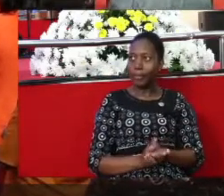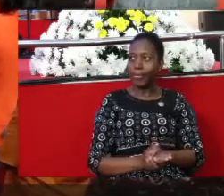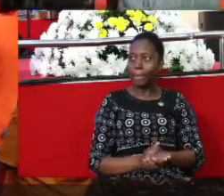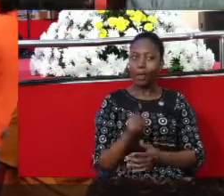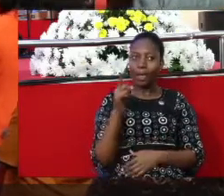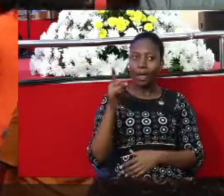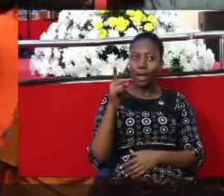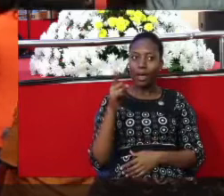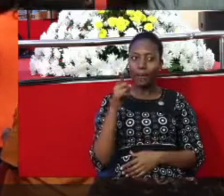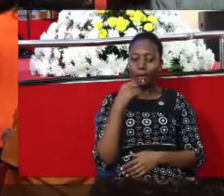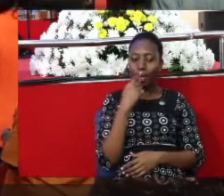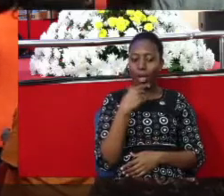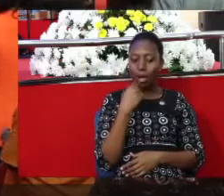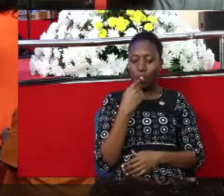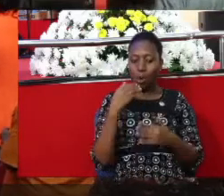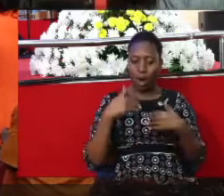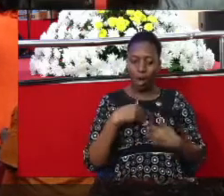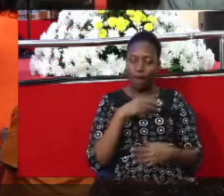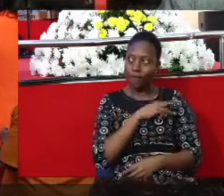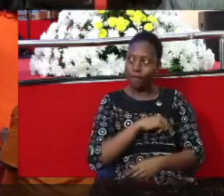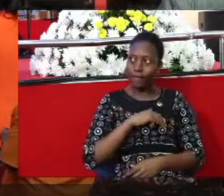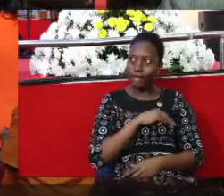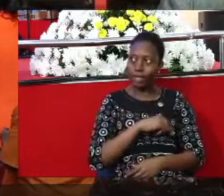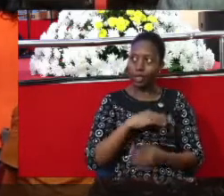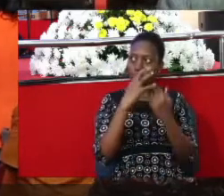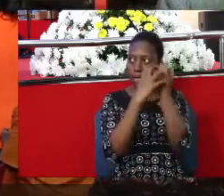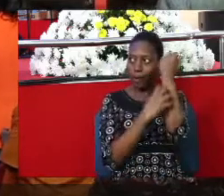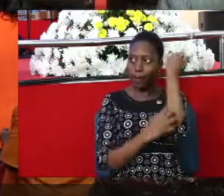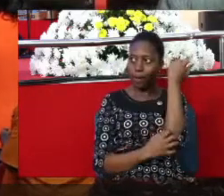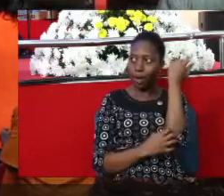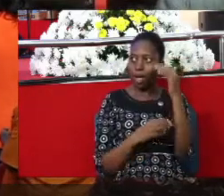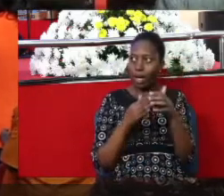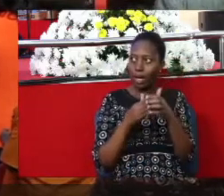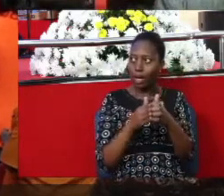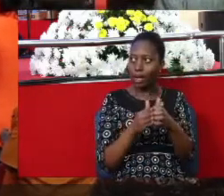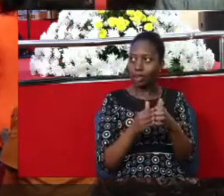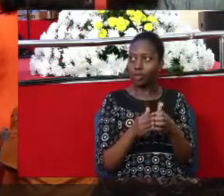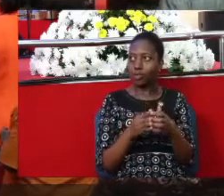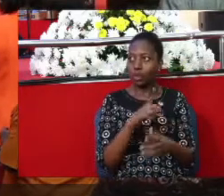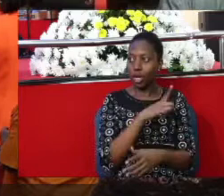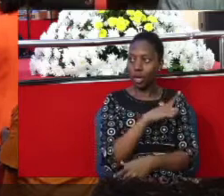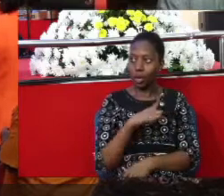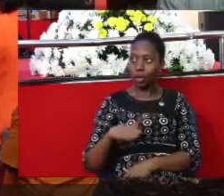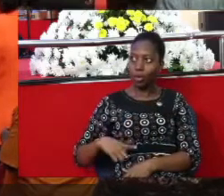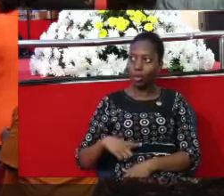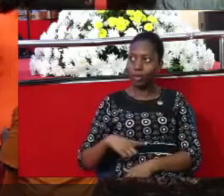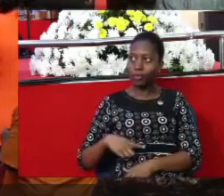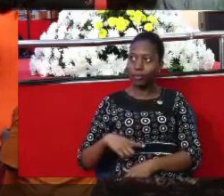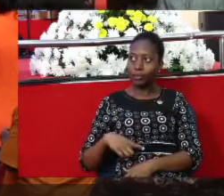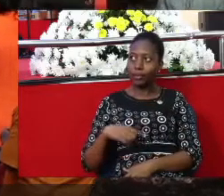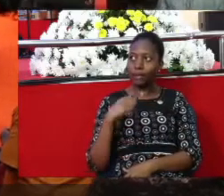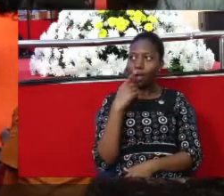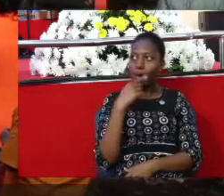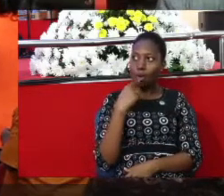pity on the poor lends to the Lord, and he will pay back what he has given. Let's read it one more time. He who